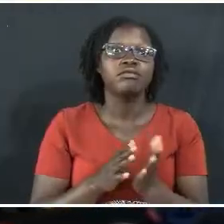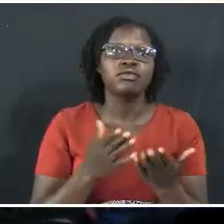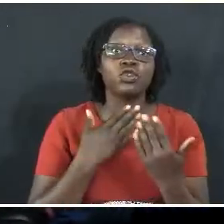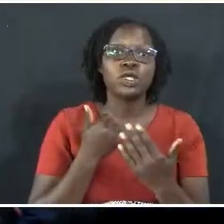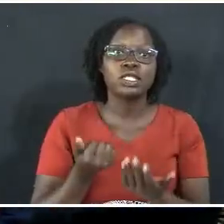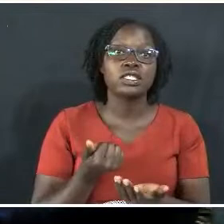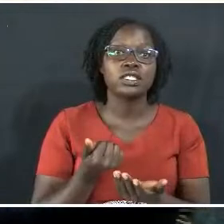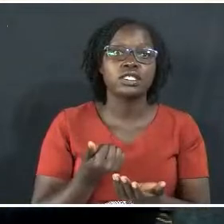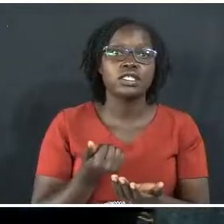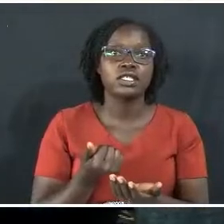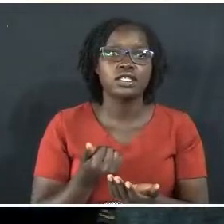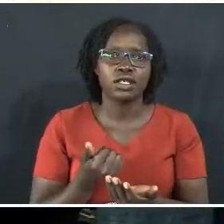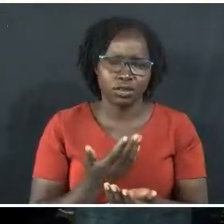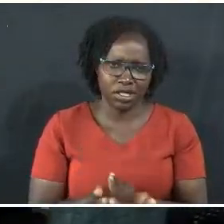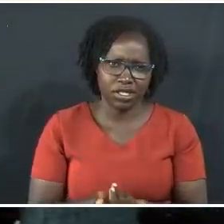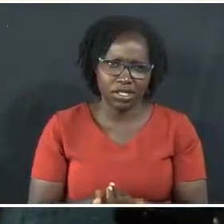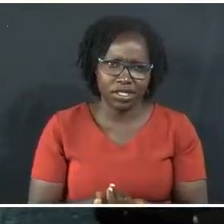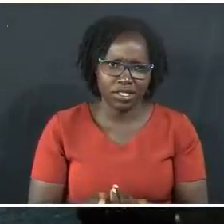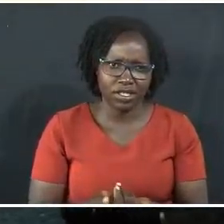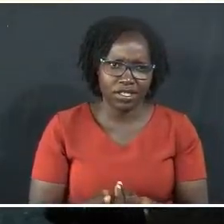well done.